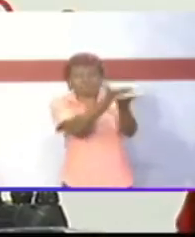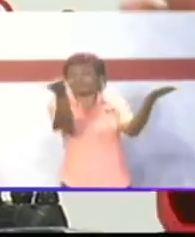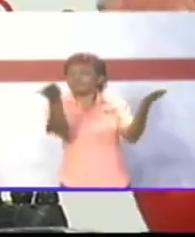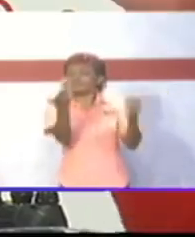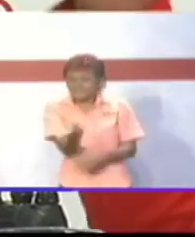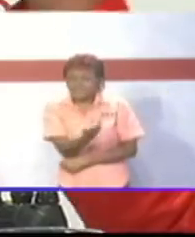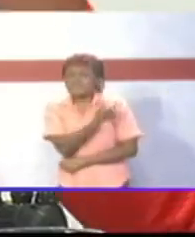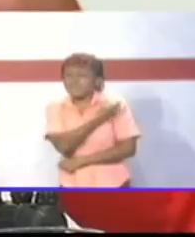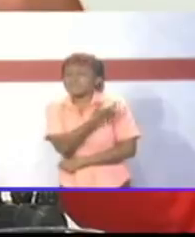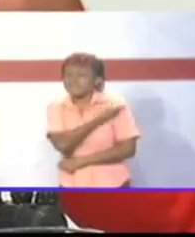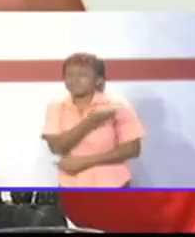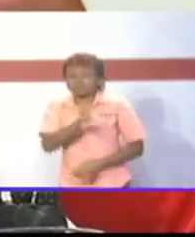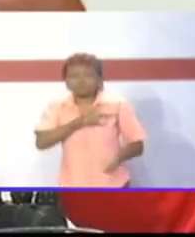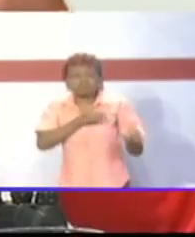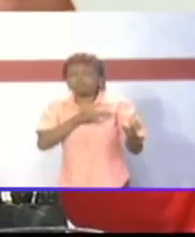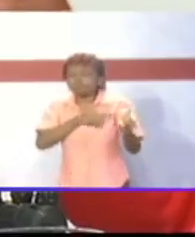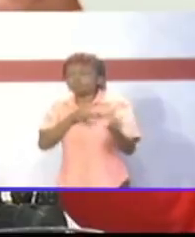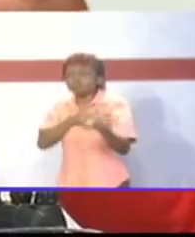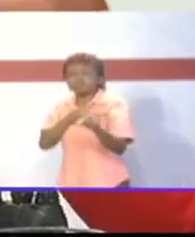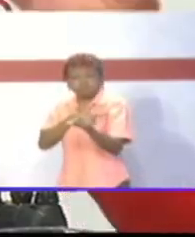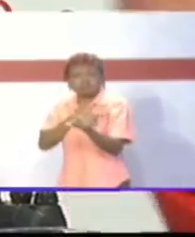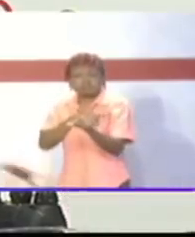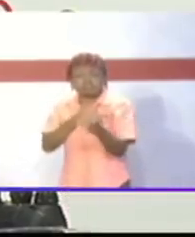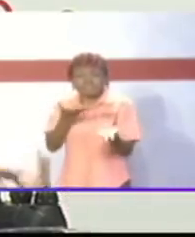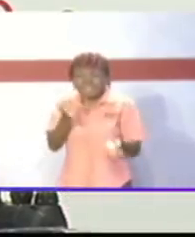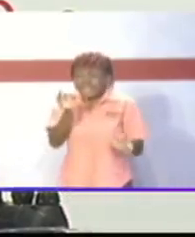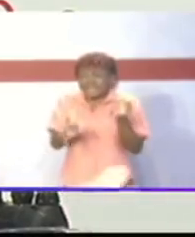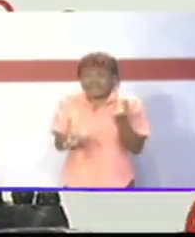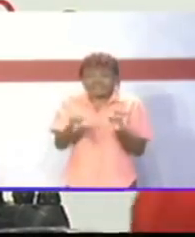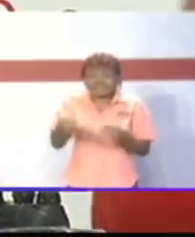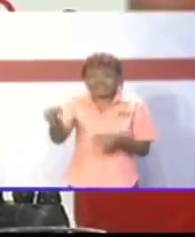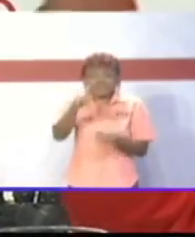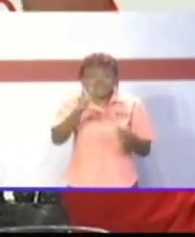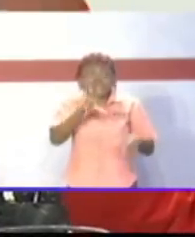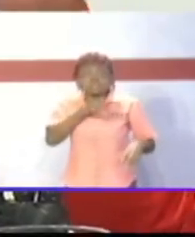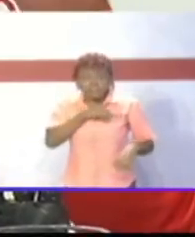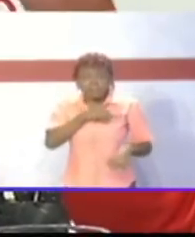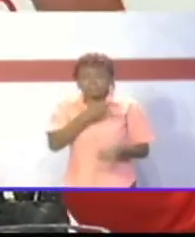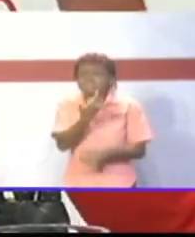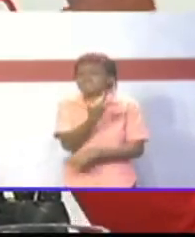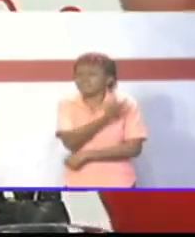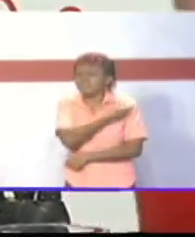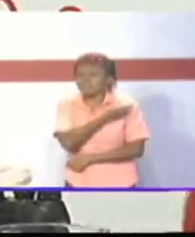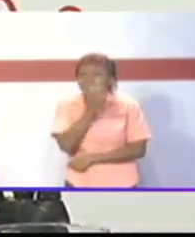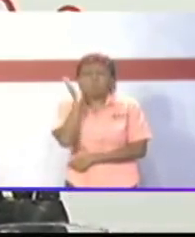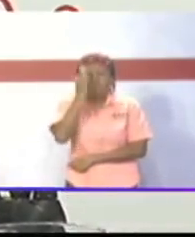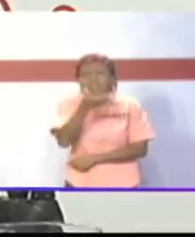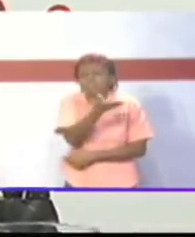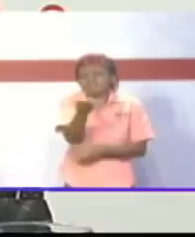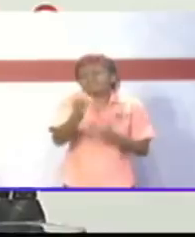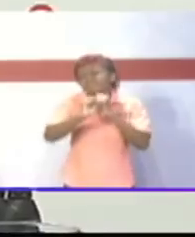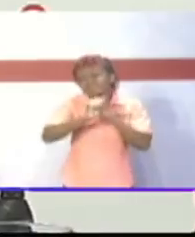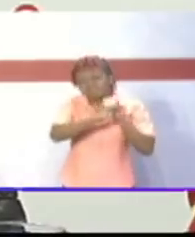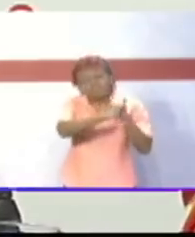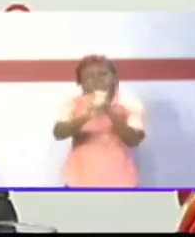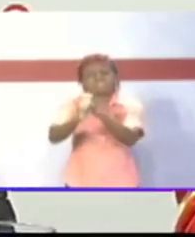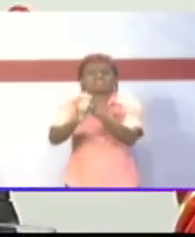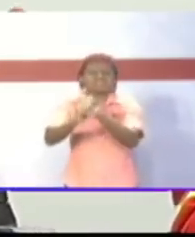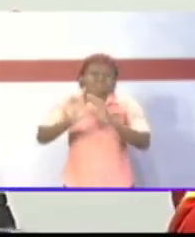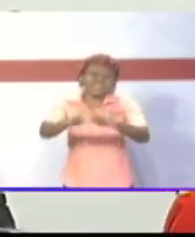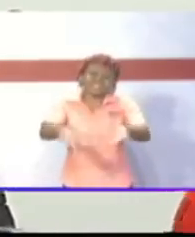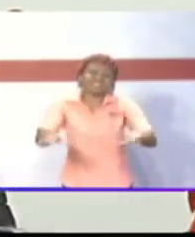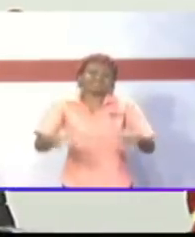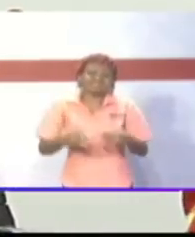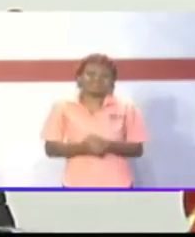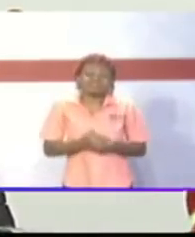that herd that is vaccinated, and until that goes up significantly, and that is why we keep saying